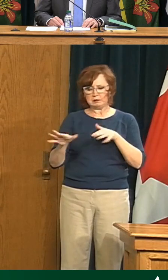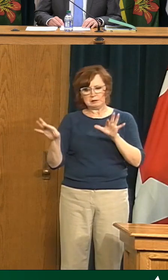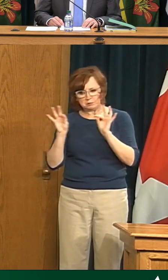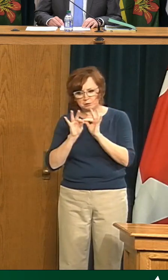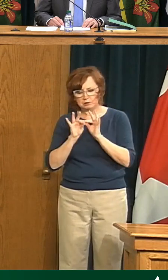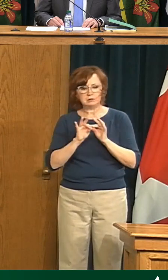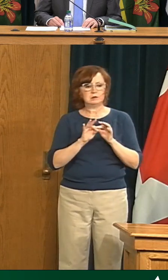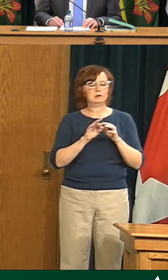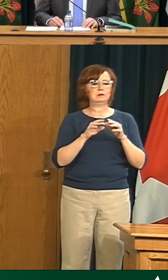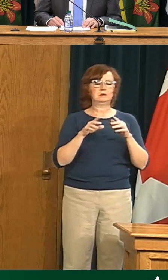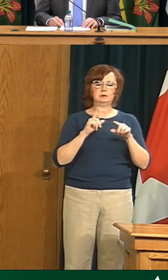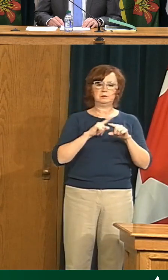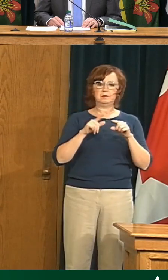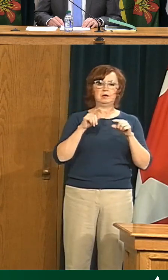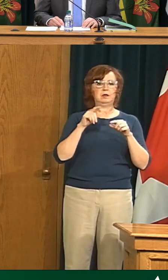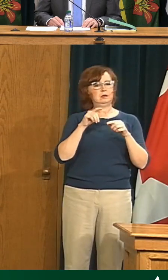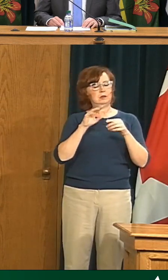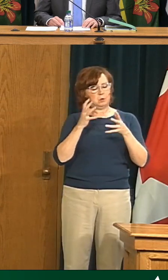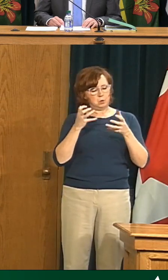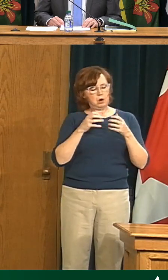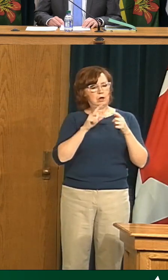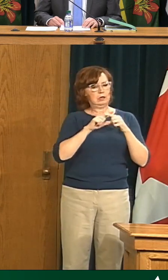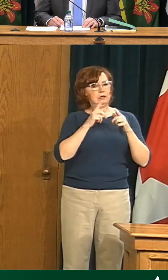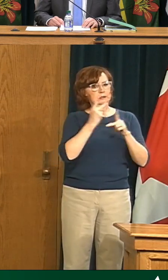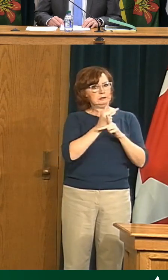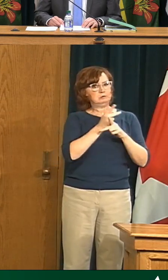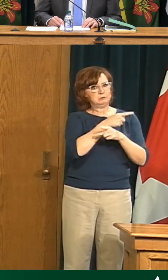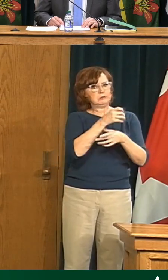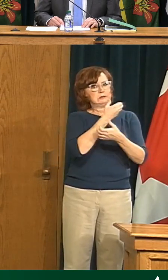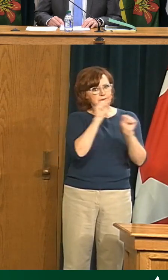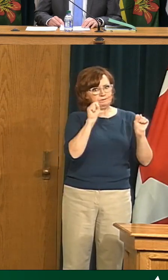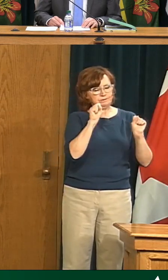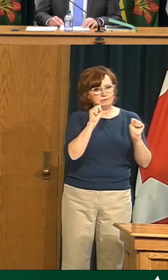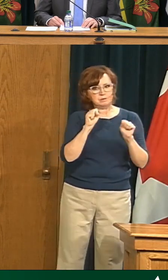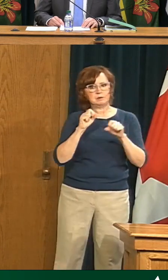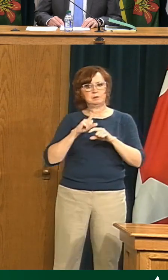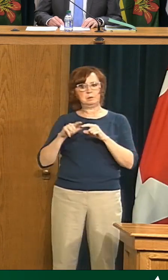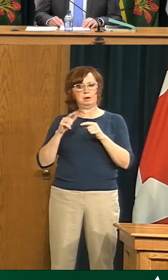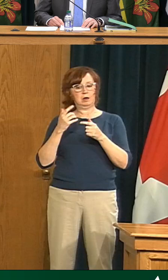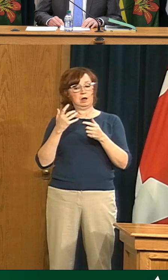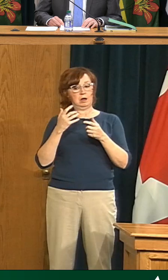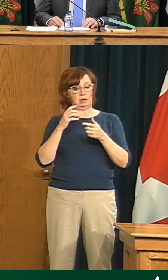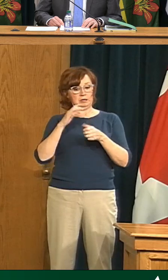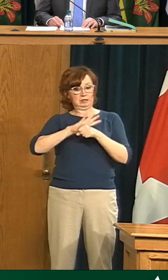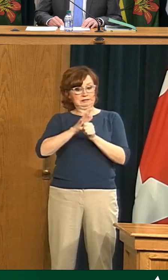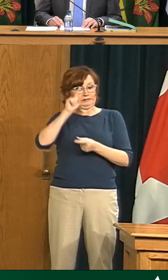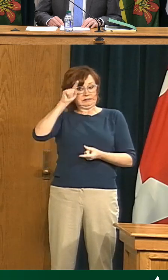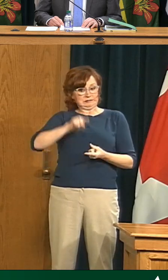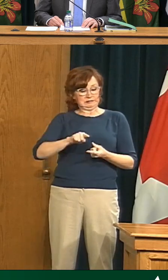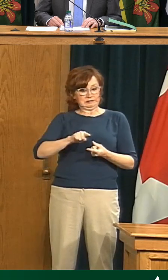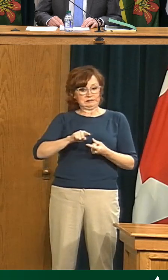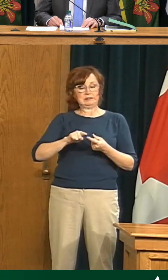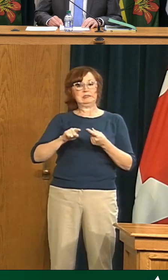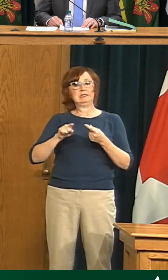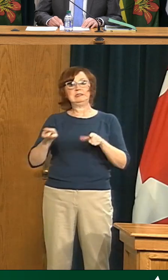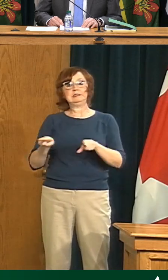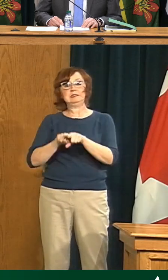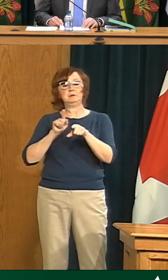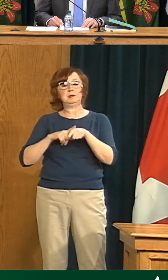people safe, while at the same time allowing for businesses to reopen and Saskatchewan people to get back to